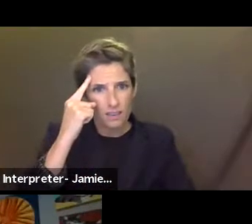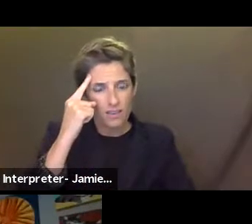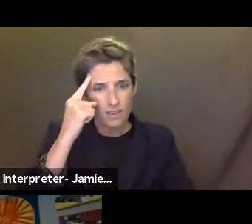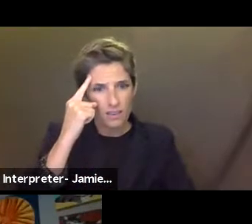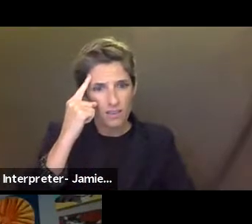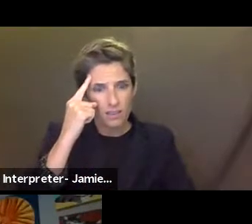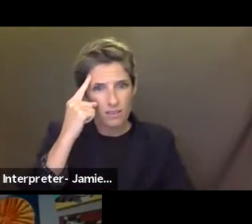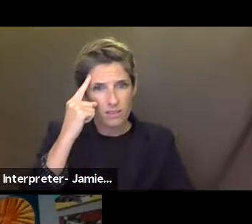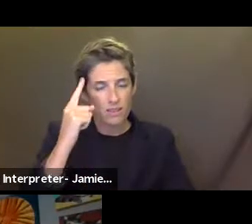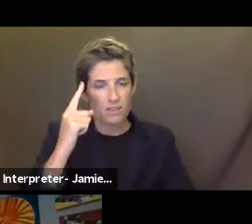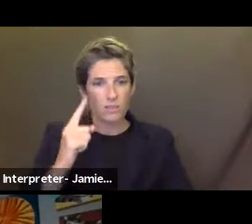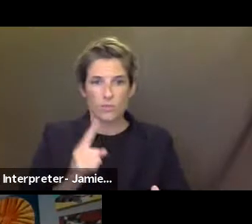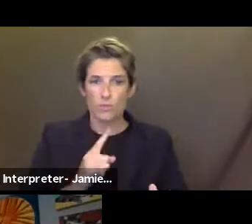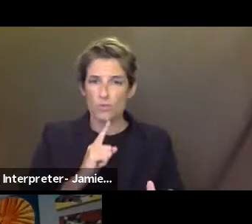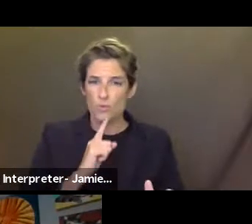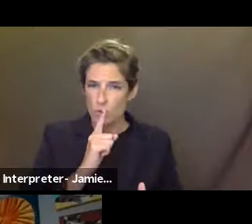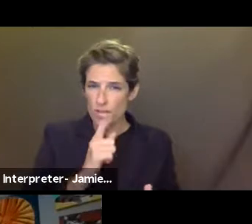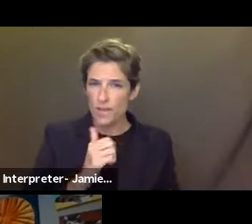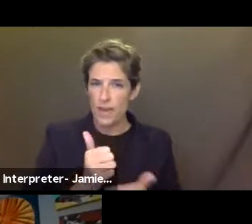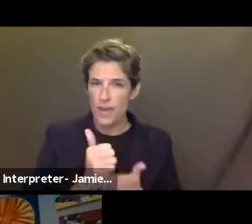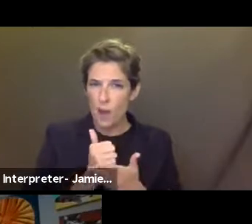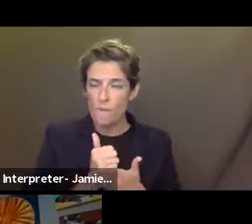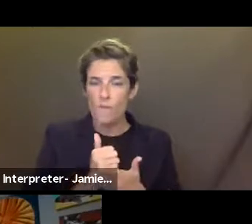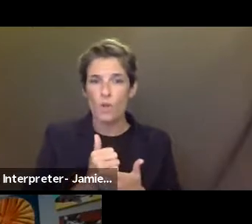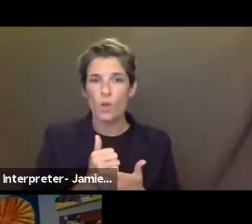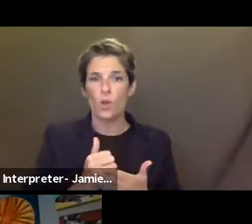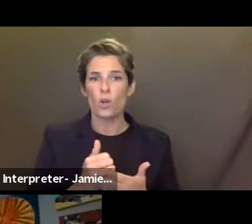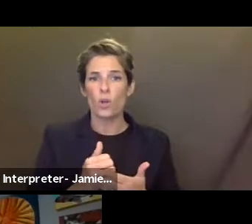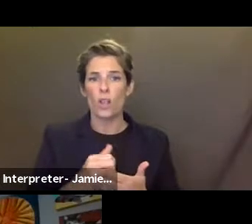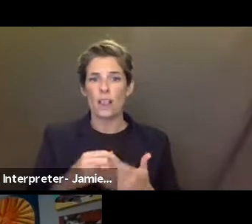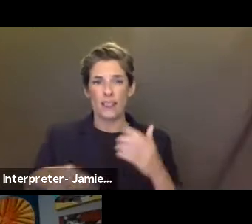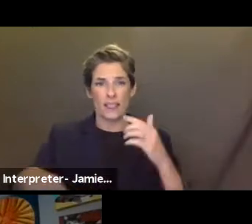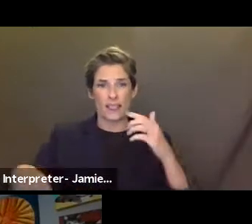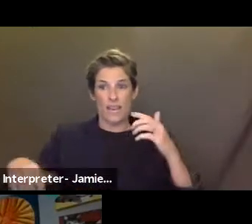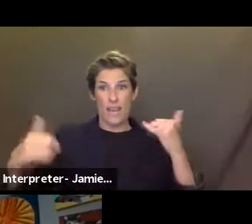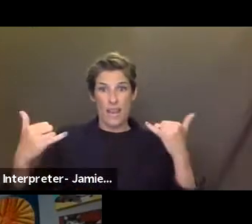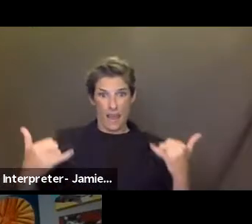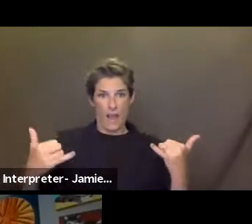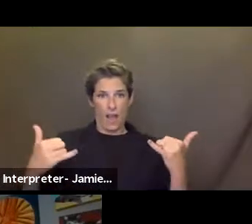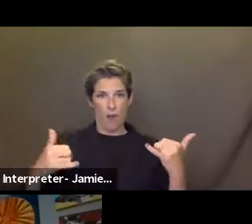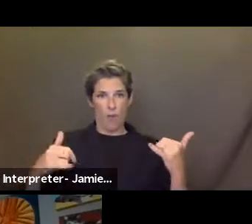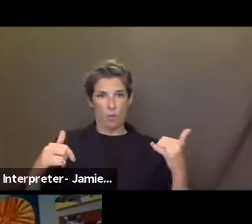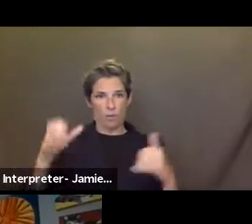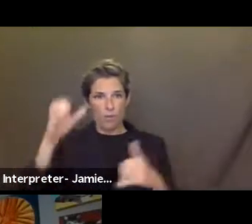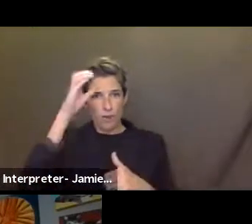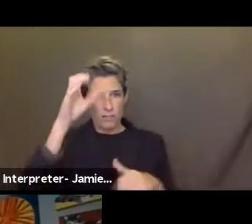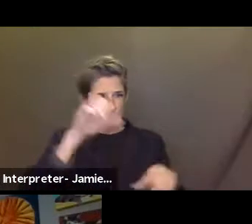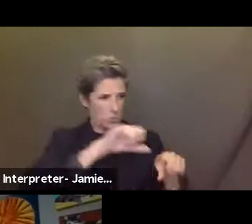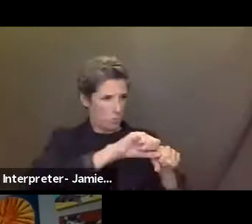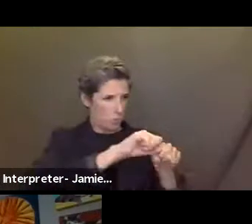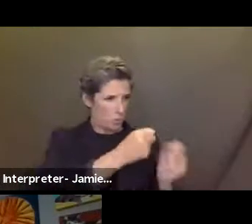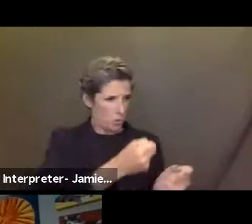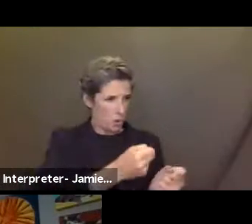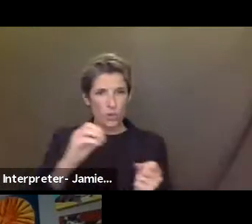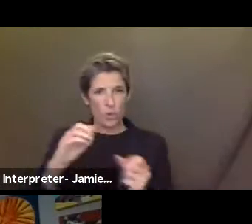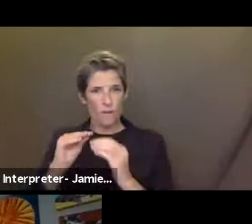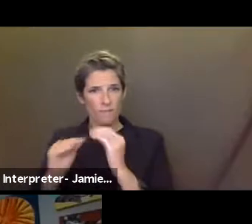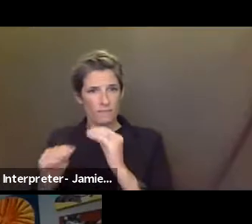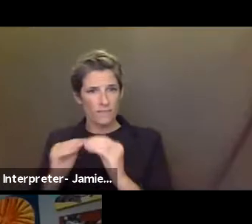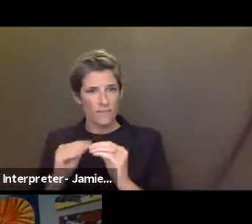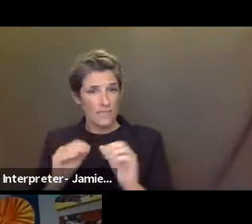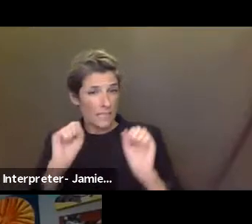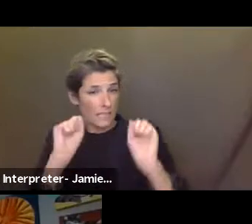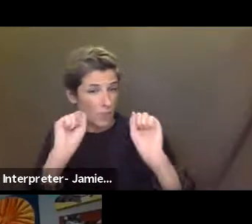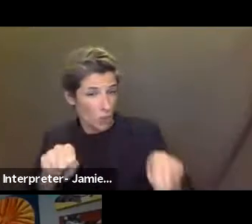conversation so far. And so maybe this question is an opportunity just to circle back to the way in which there might be situations where, for